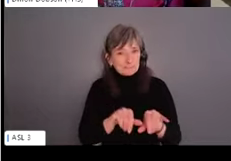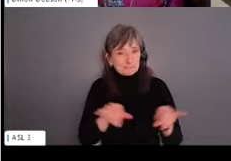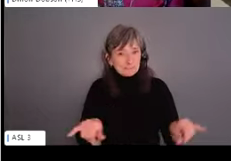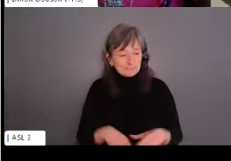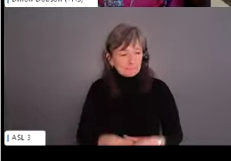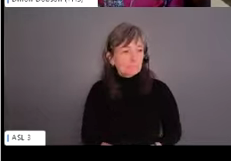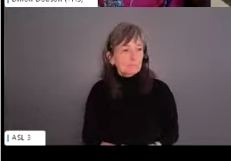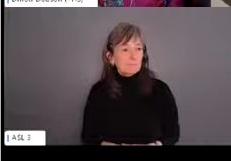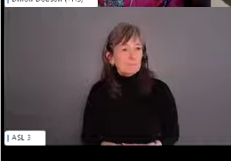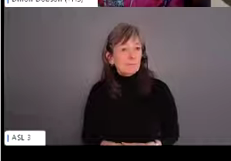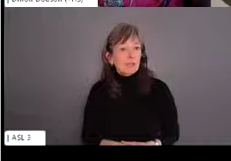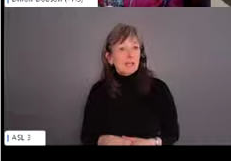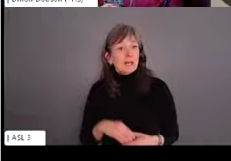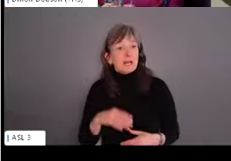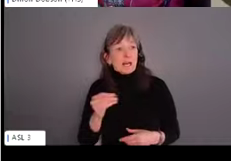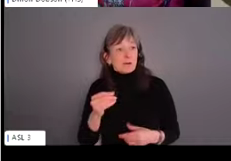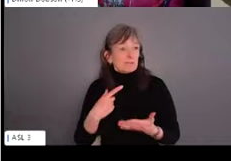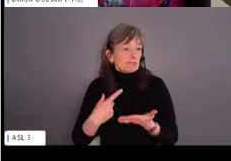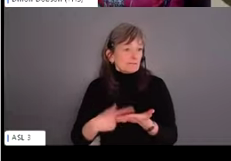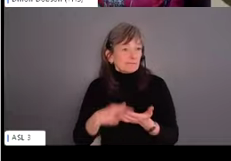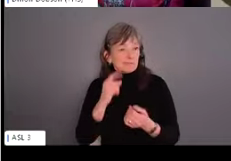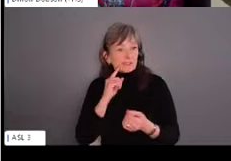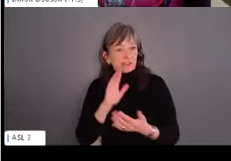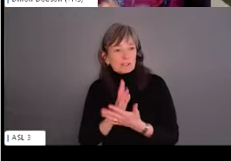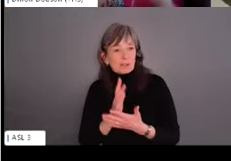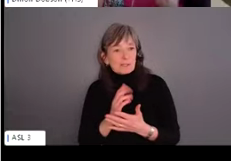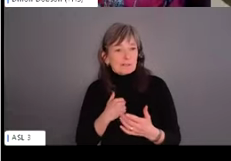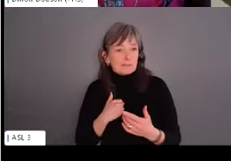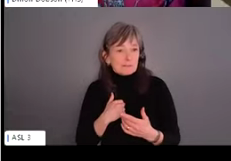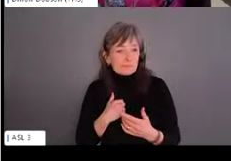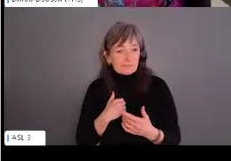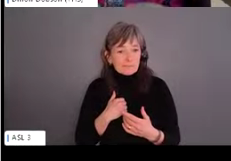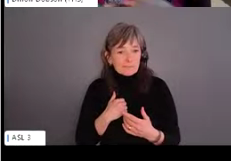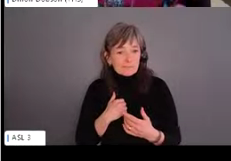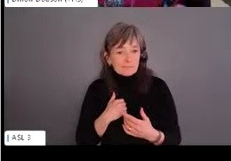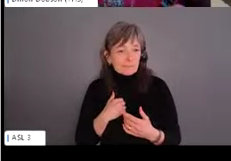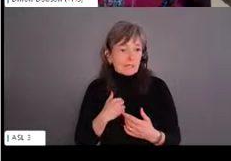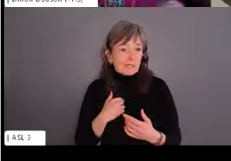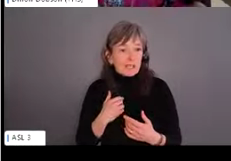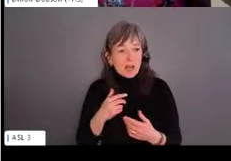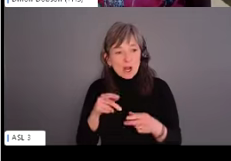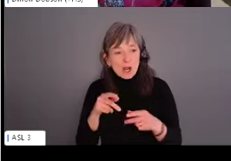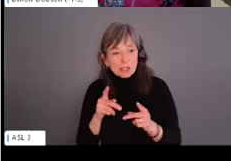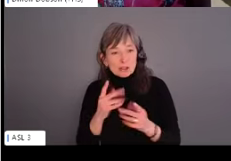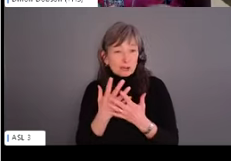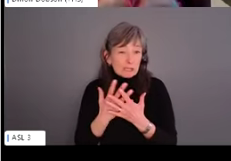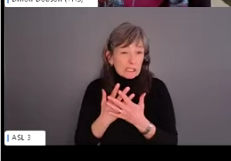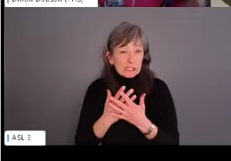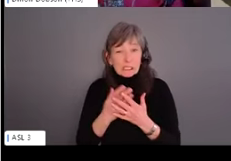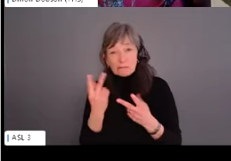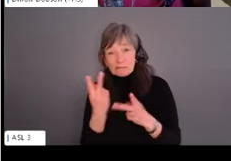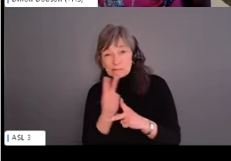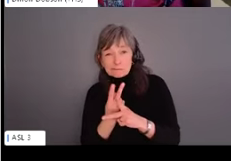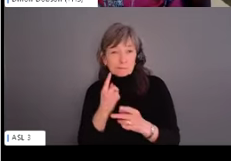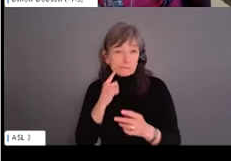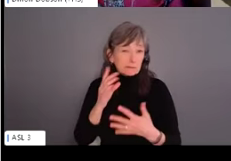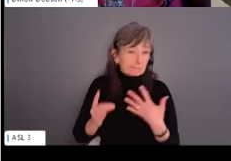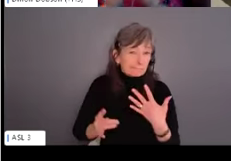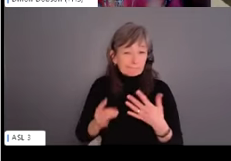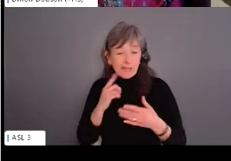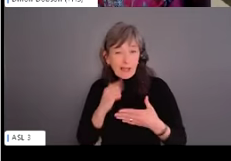screening opportunities. So really wanting to make sure that I'm leaving you with some things that you can implement today, or hopefully not today. Hopefully you get to take the